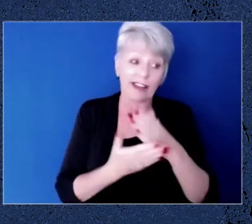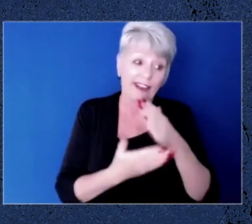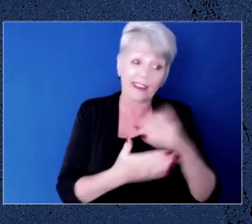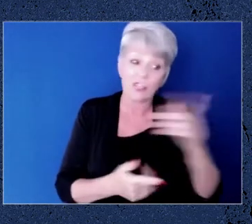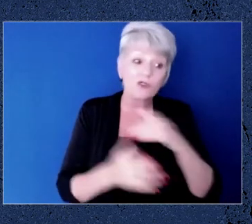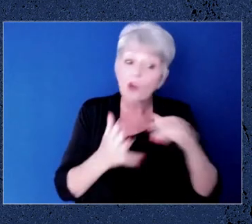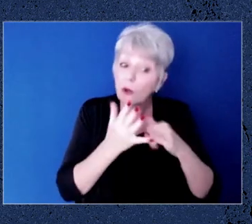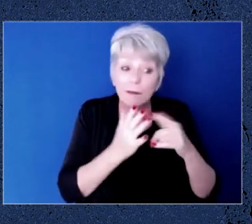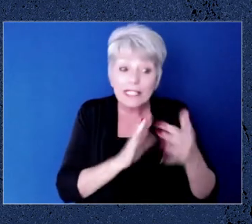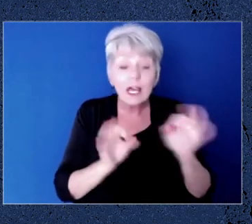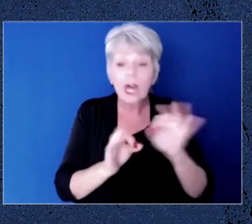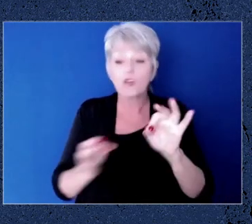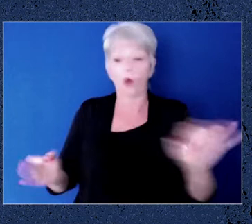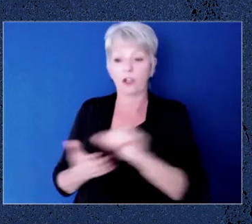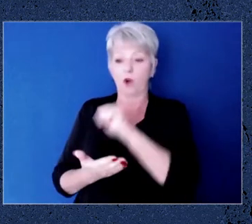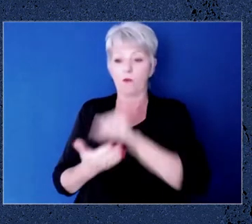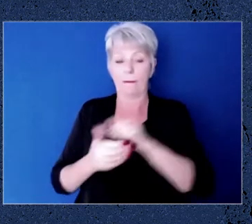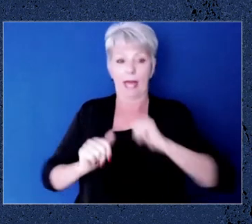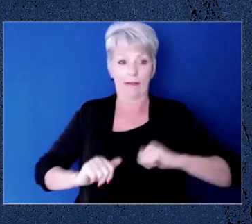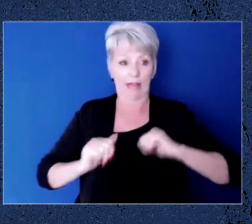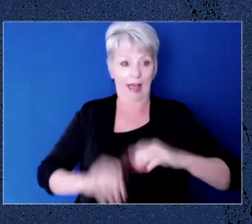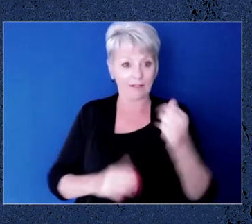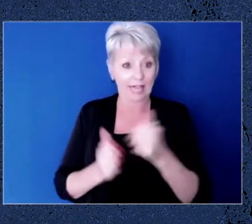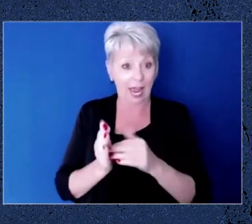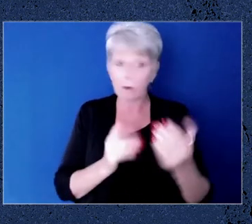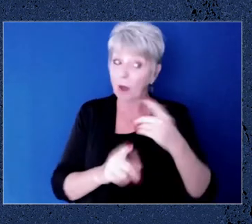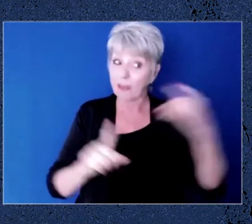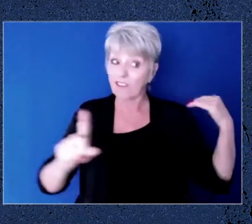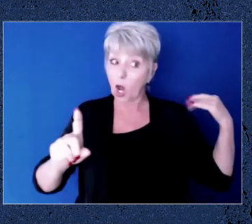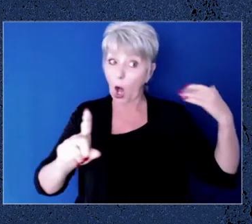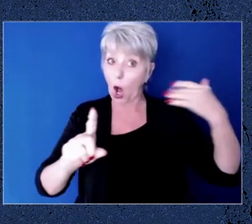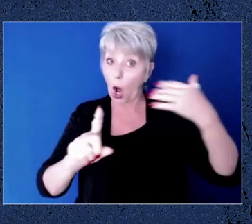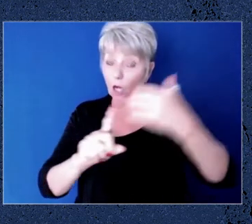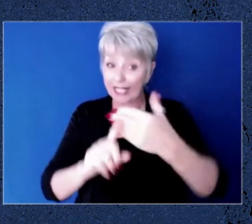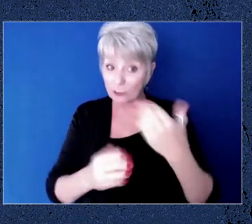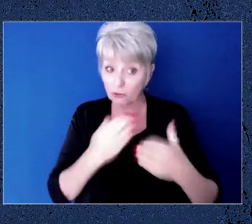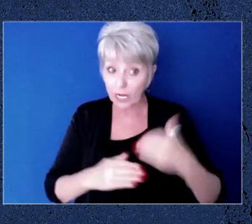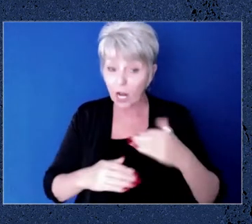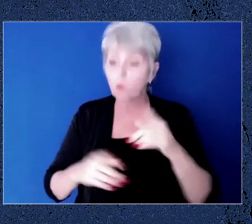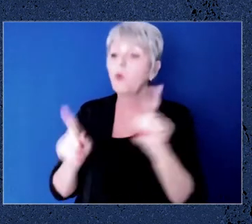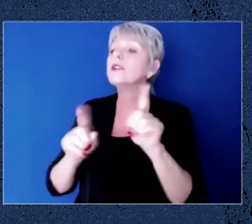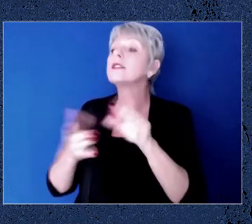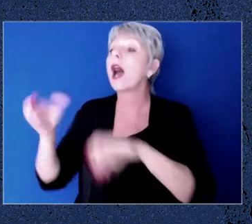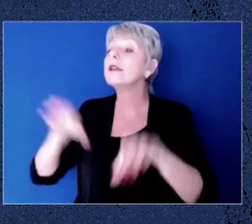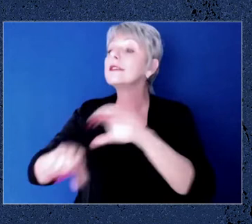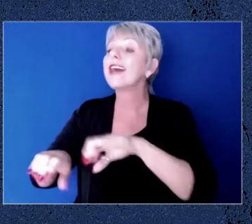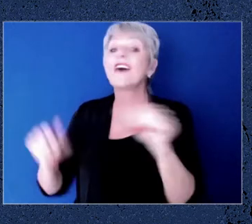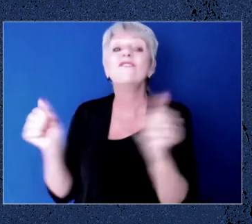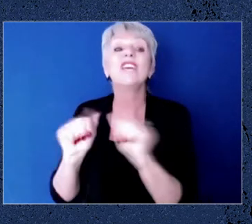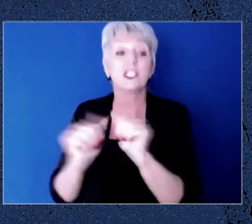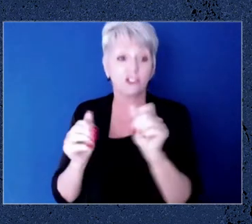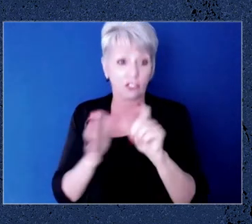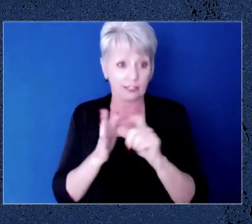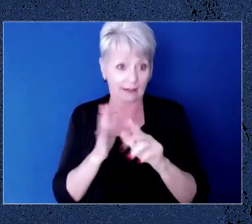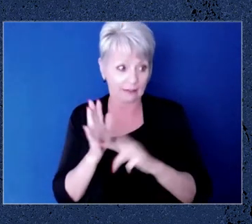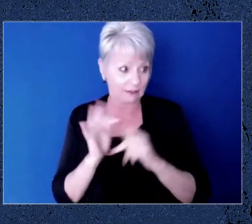with inappropriate behaviours now, we're actually dealing with this long history of what science has done to community, and we're trying to change those perceptions,